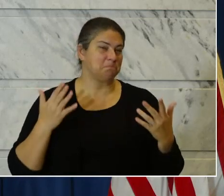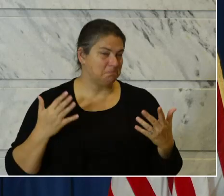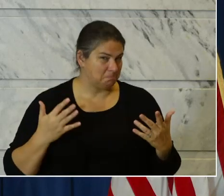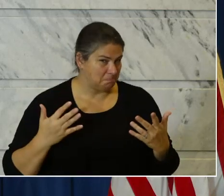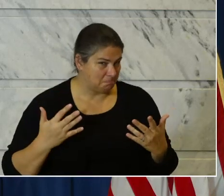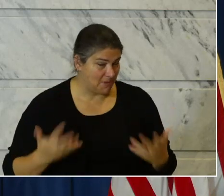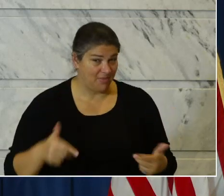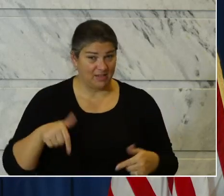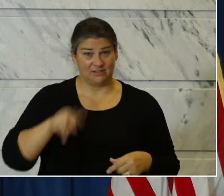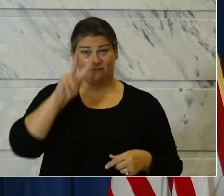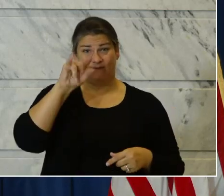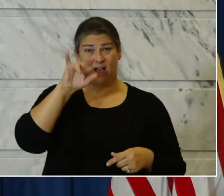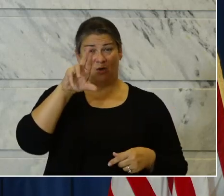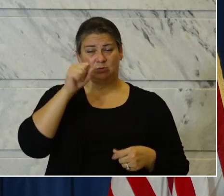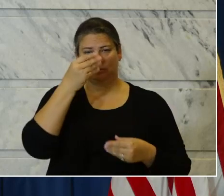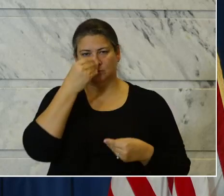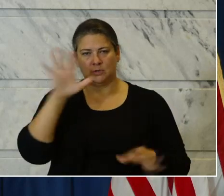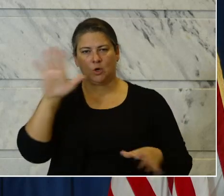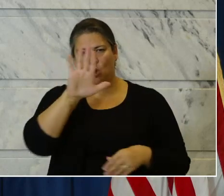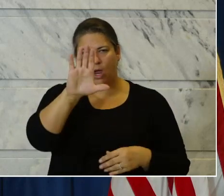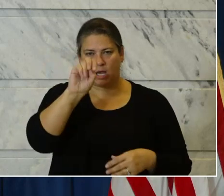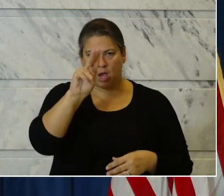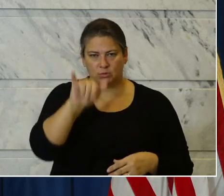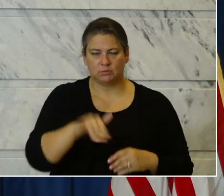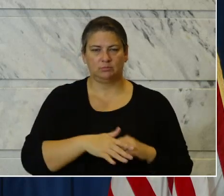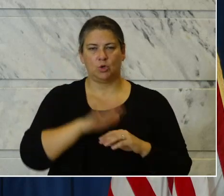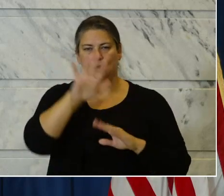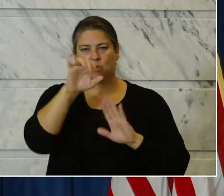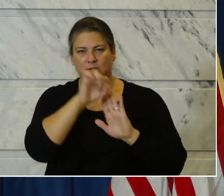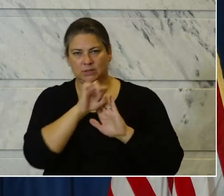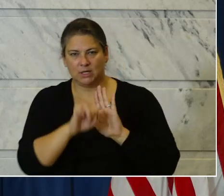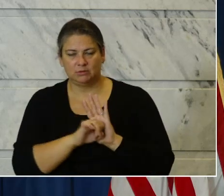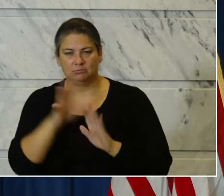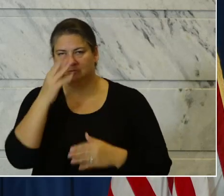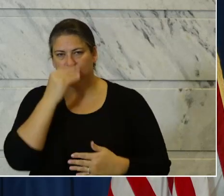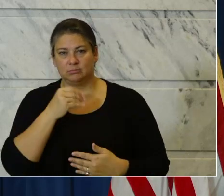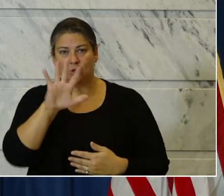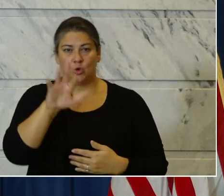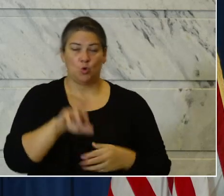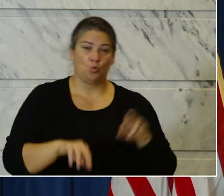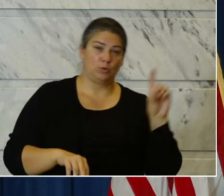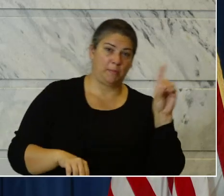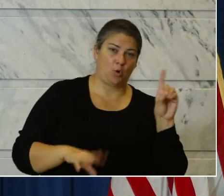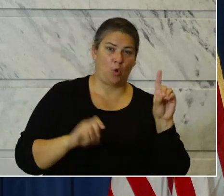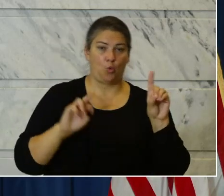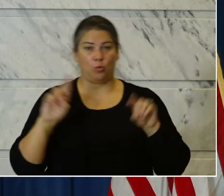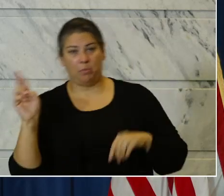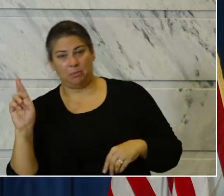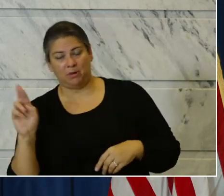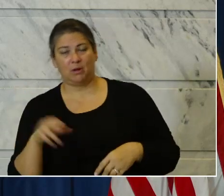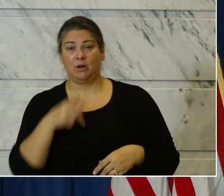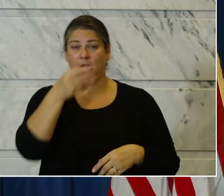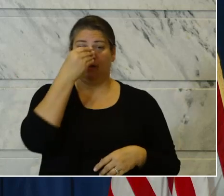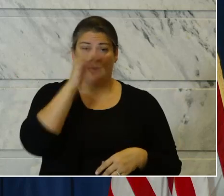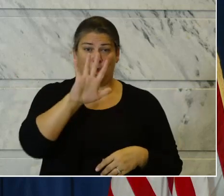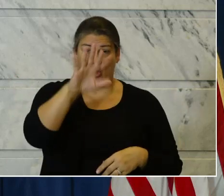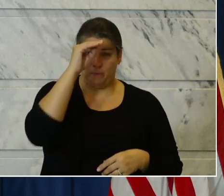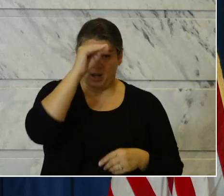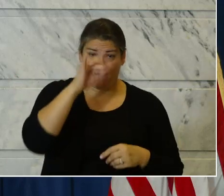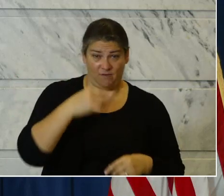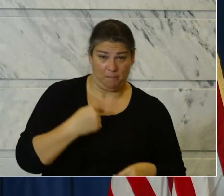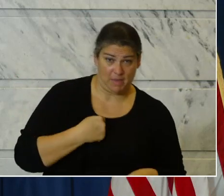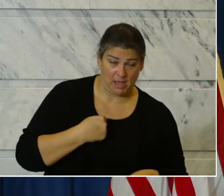this virus doesn't care about county or state lines, and it does not care about your political party or what you think about me or what you think